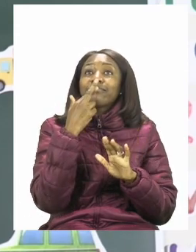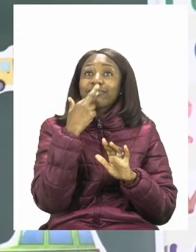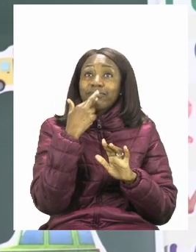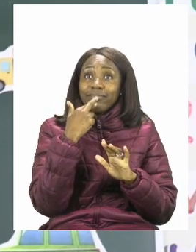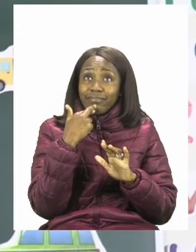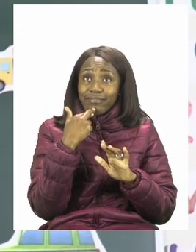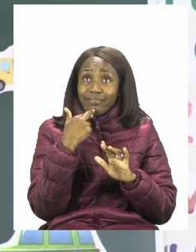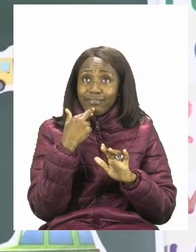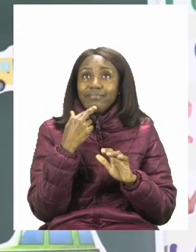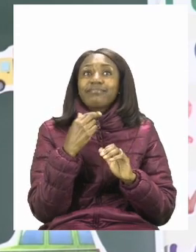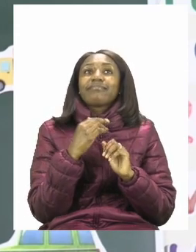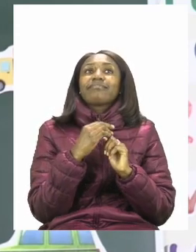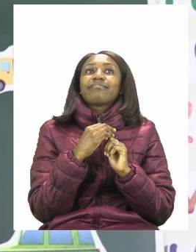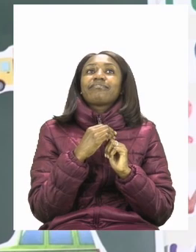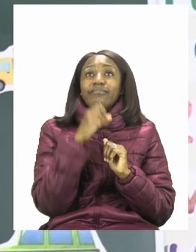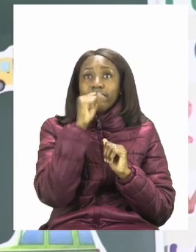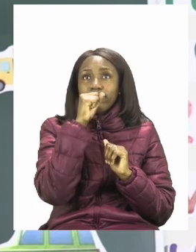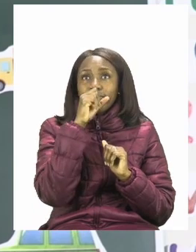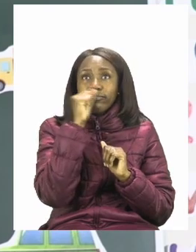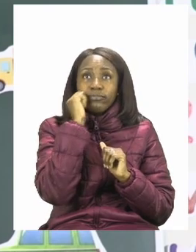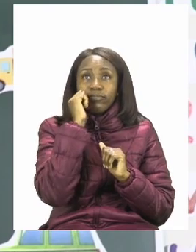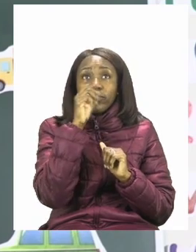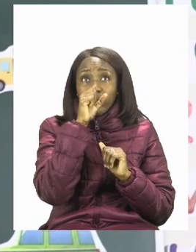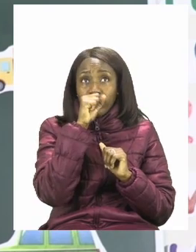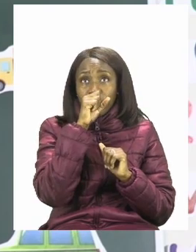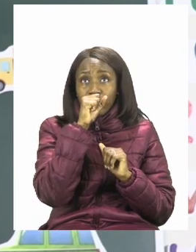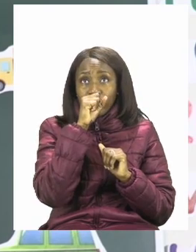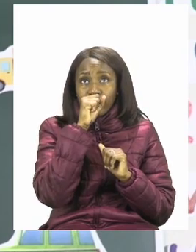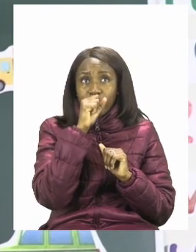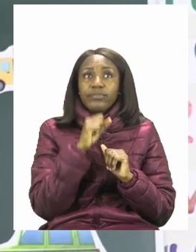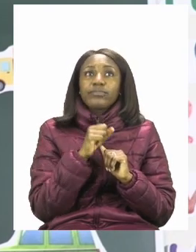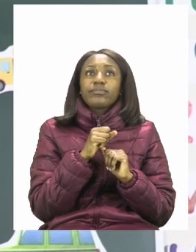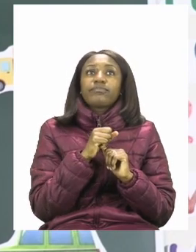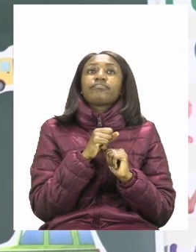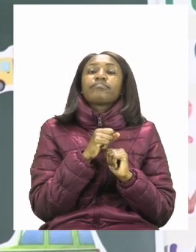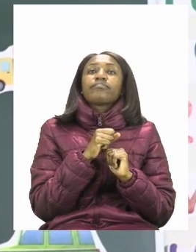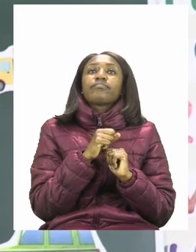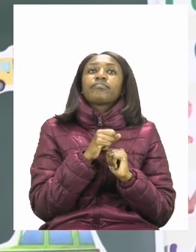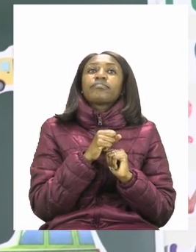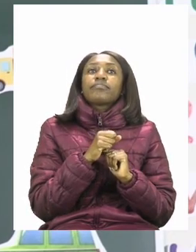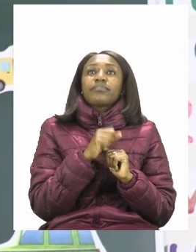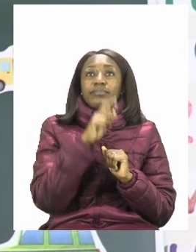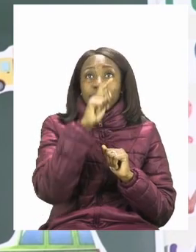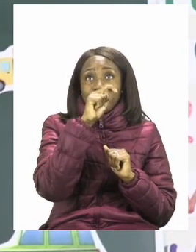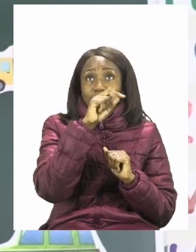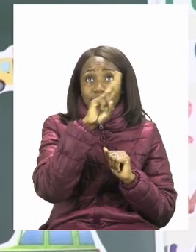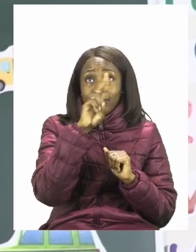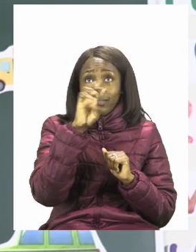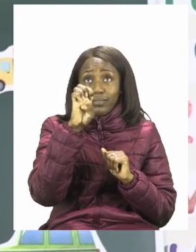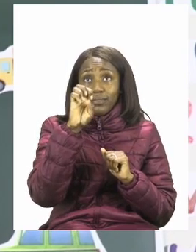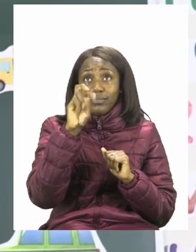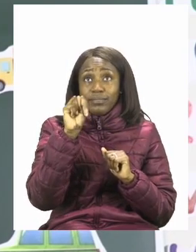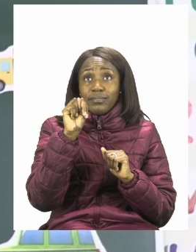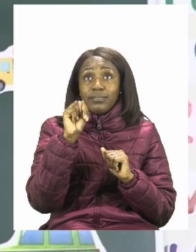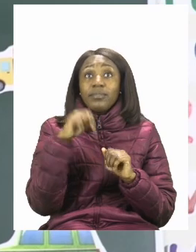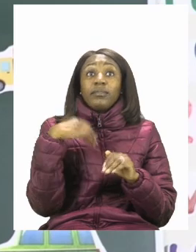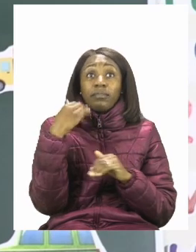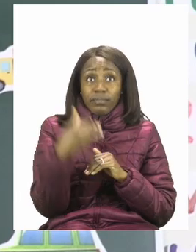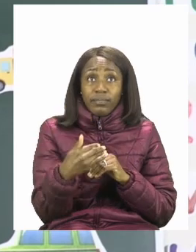color orange. All the little blocks with the word